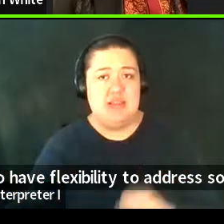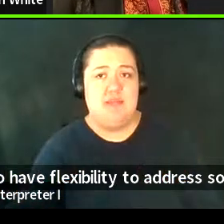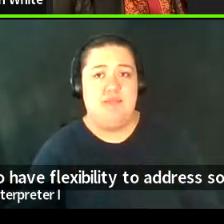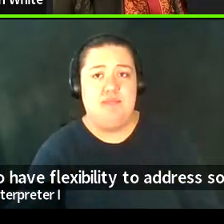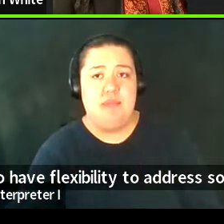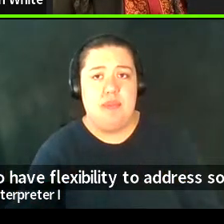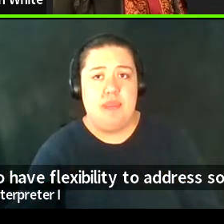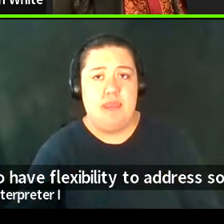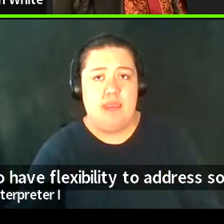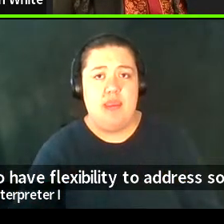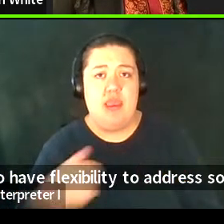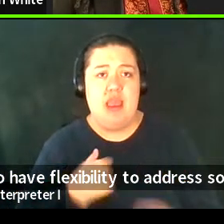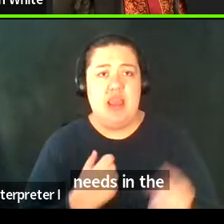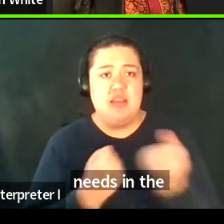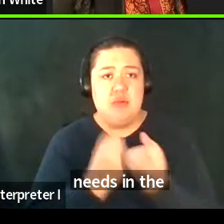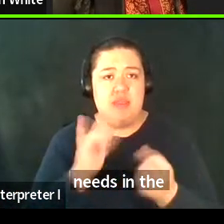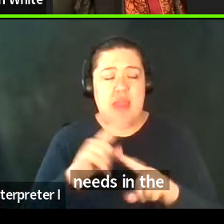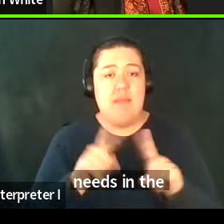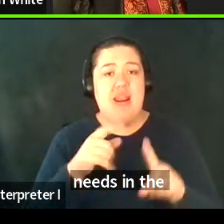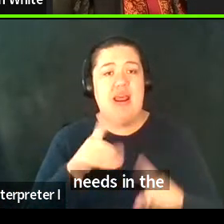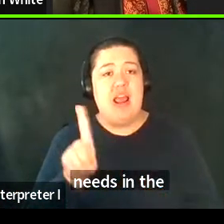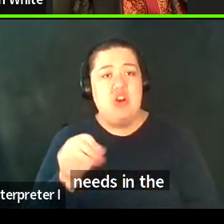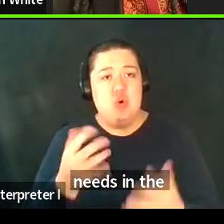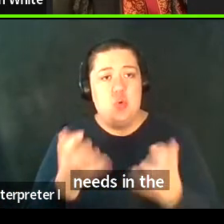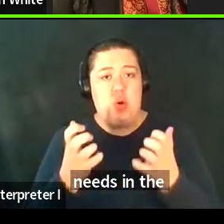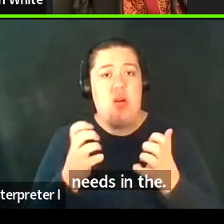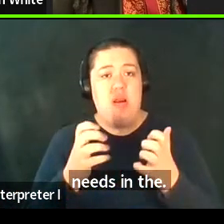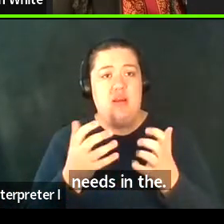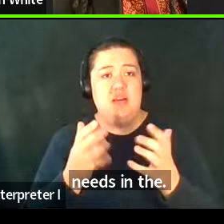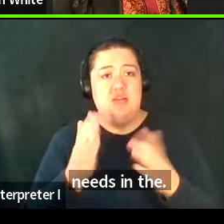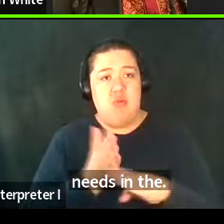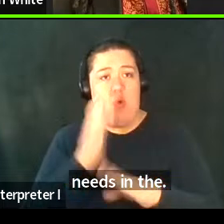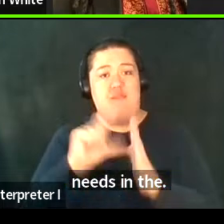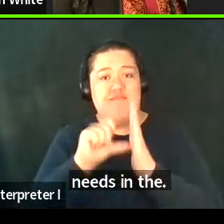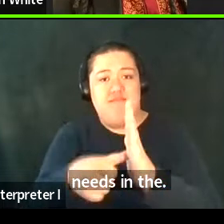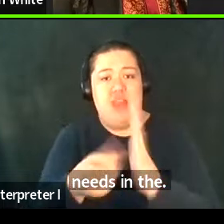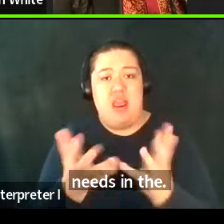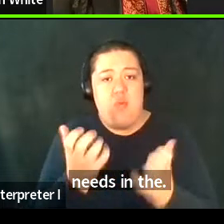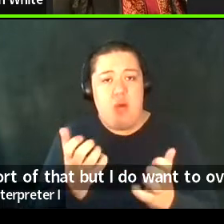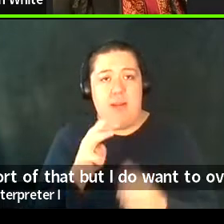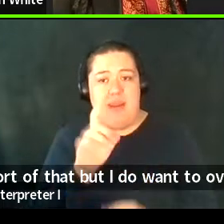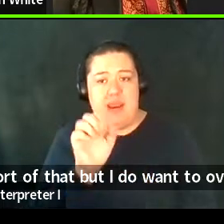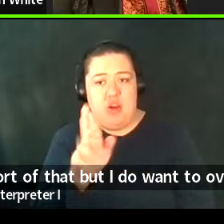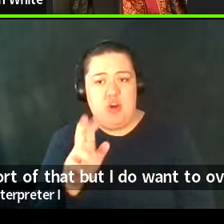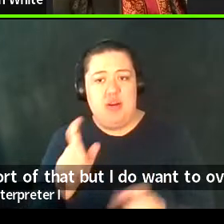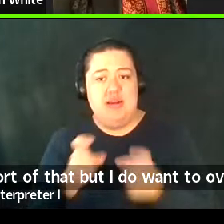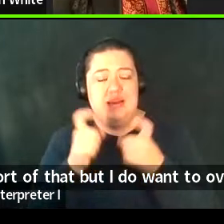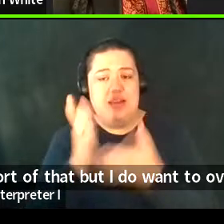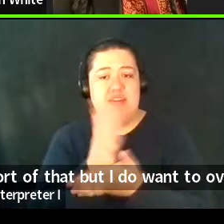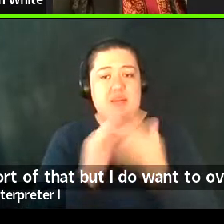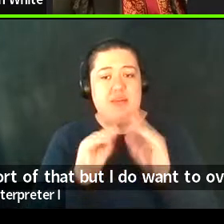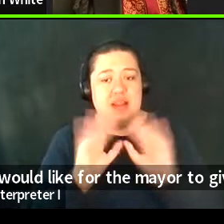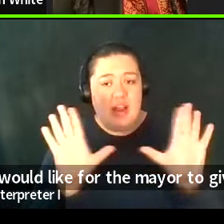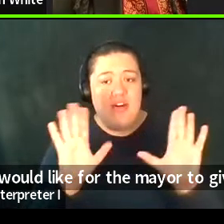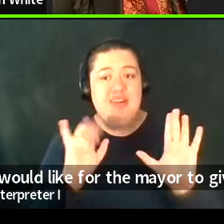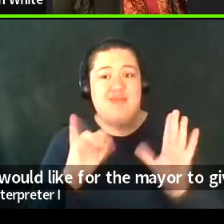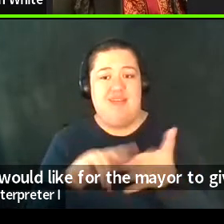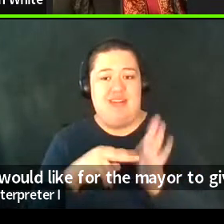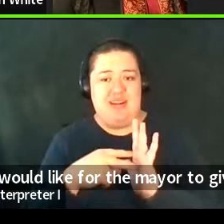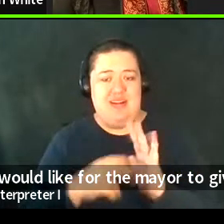support of that, but I do want to overemphasize that I would like for the mayor to give some clarity on what that